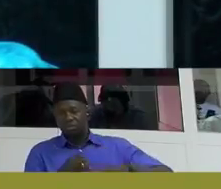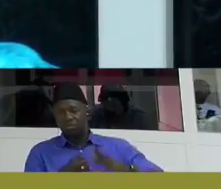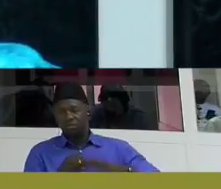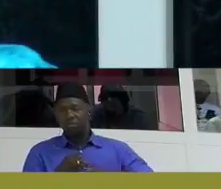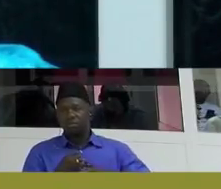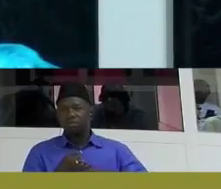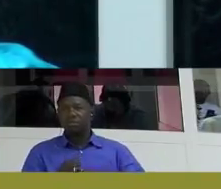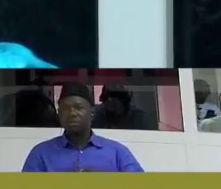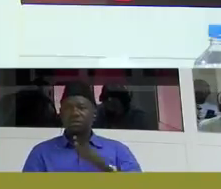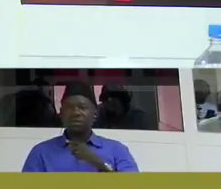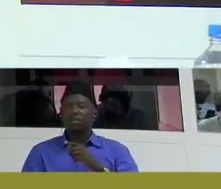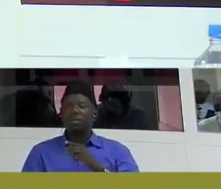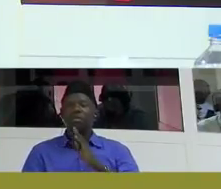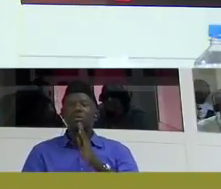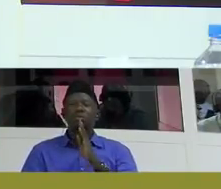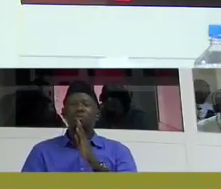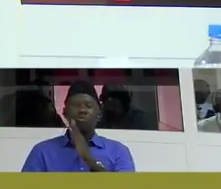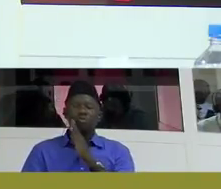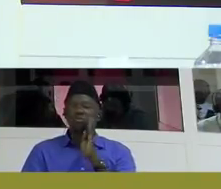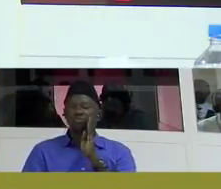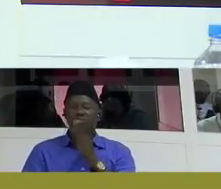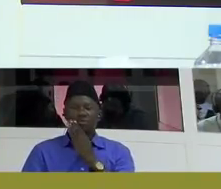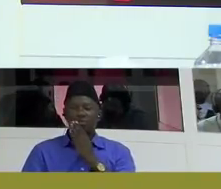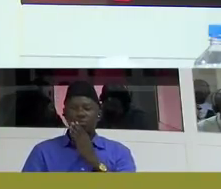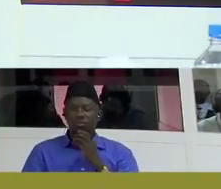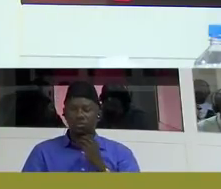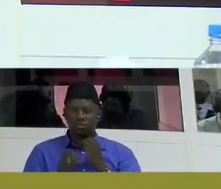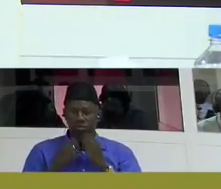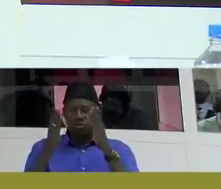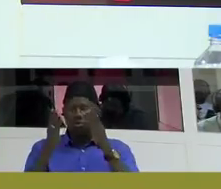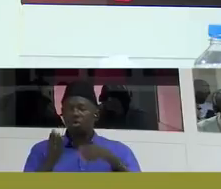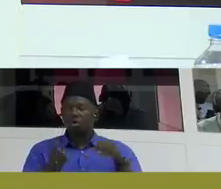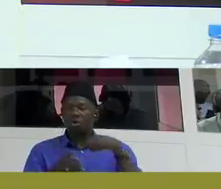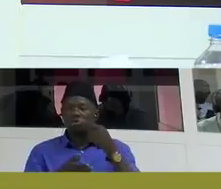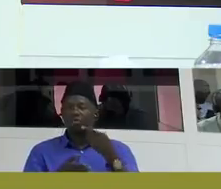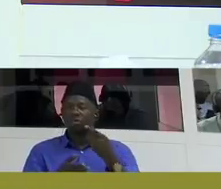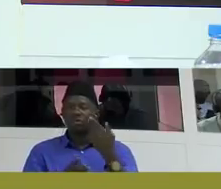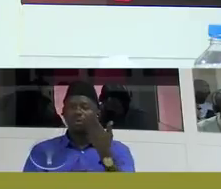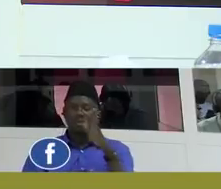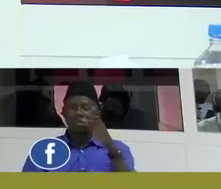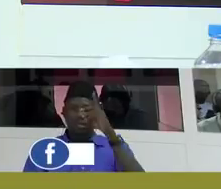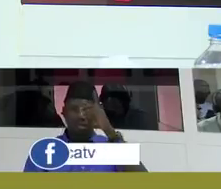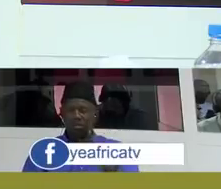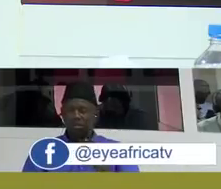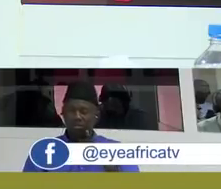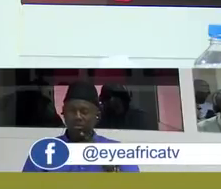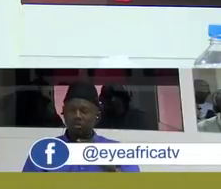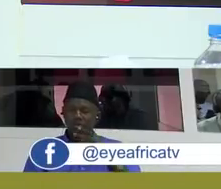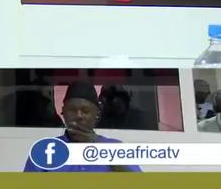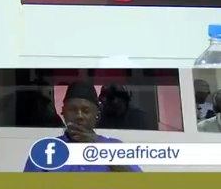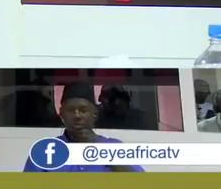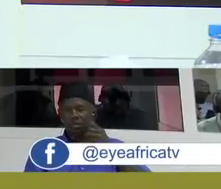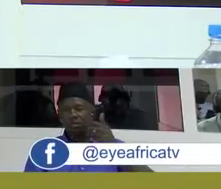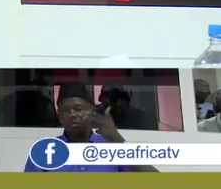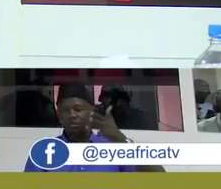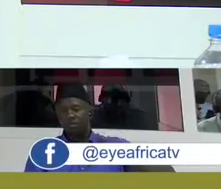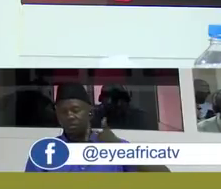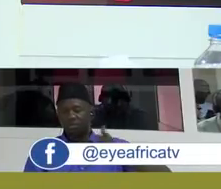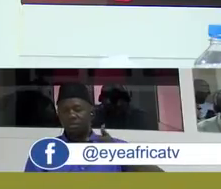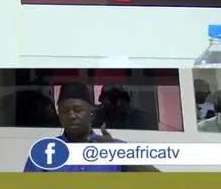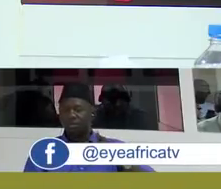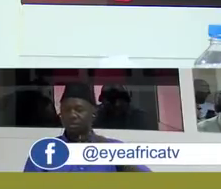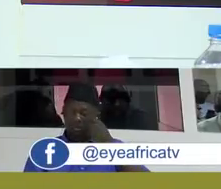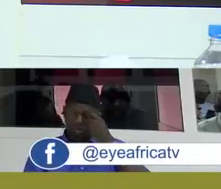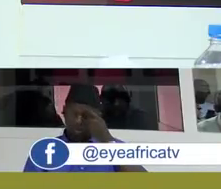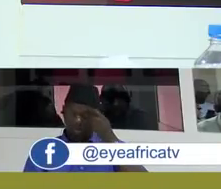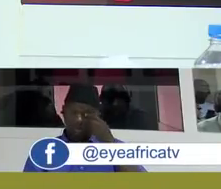The Burfoot Proclamation of 10 December 2015, declaring that the Gambia would become an Islamic